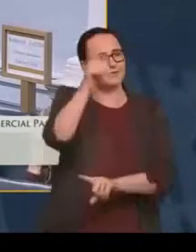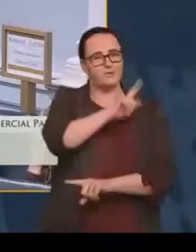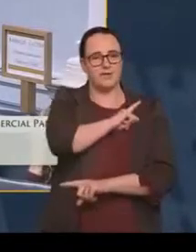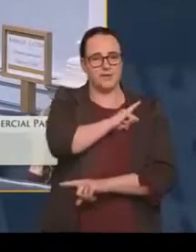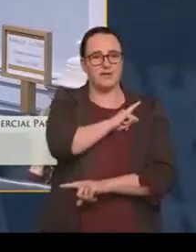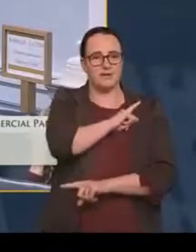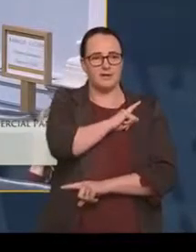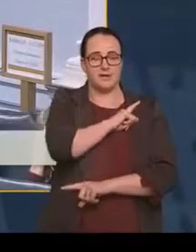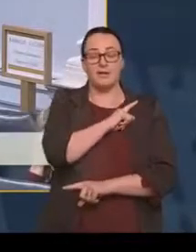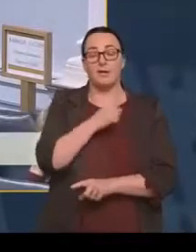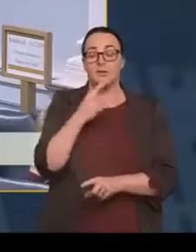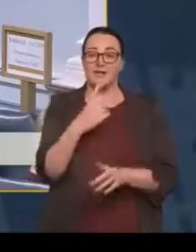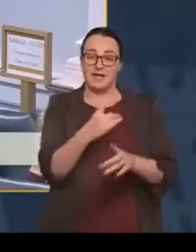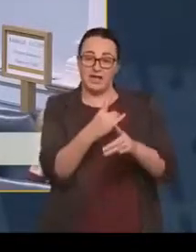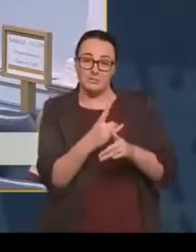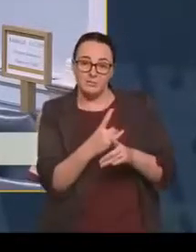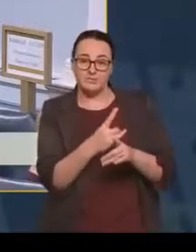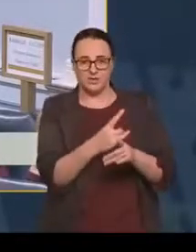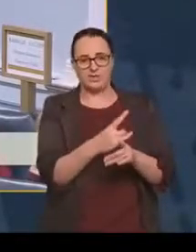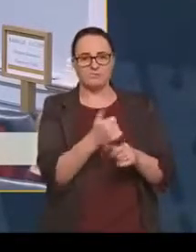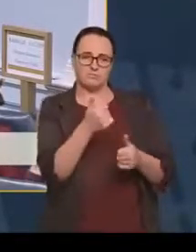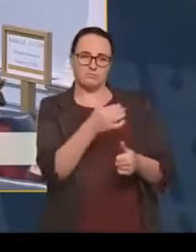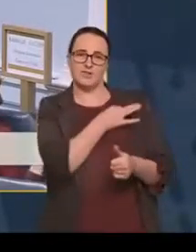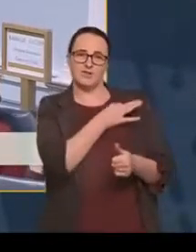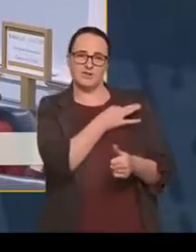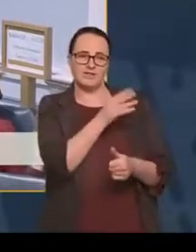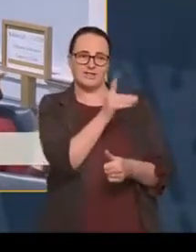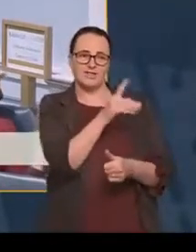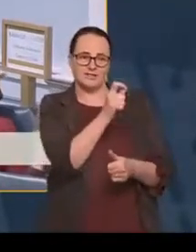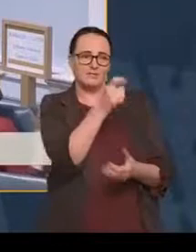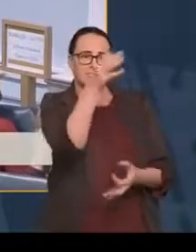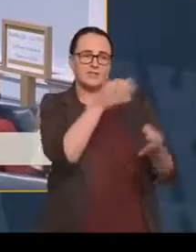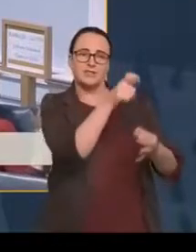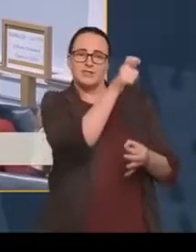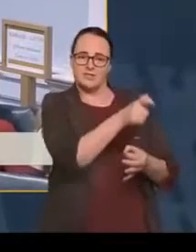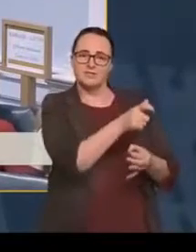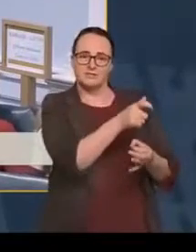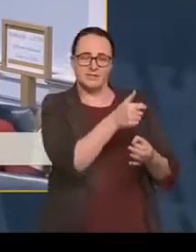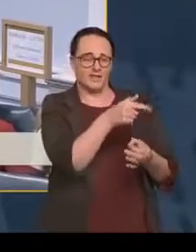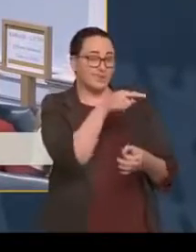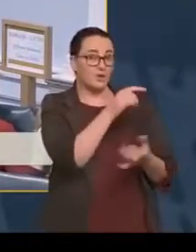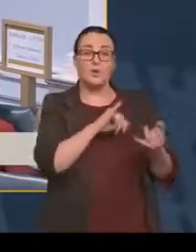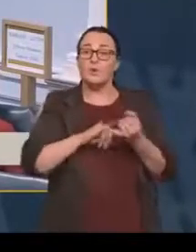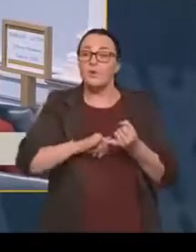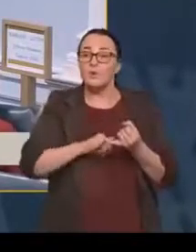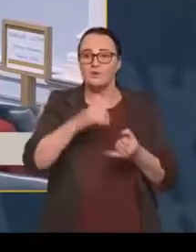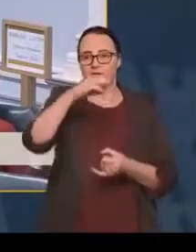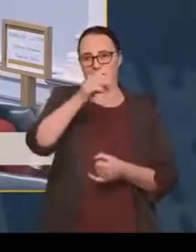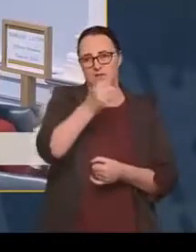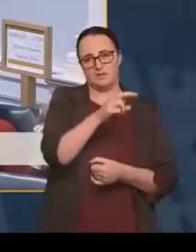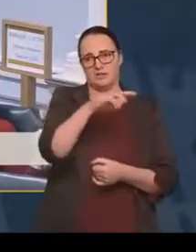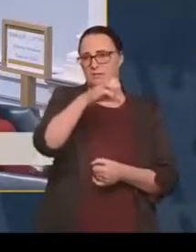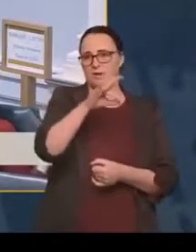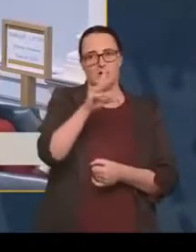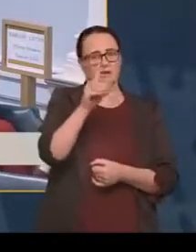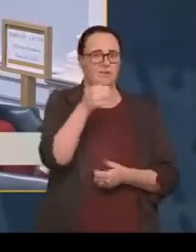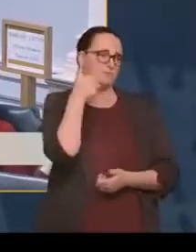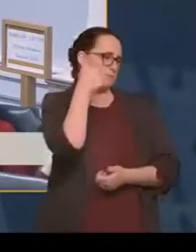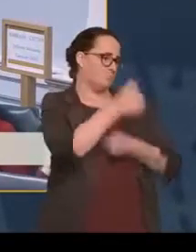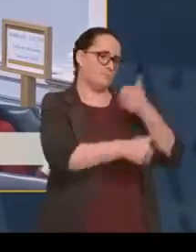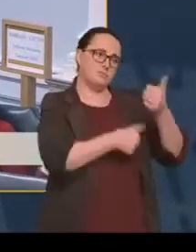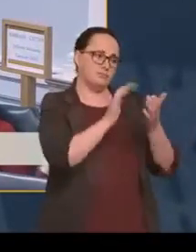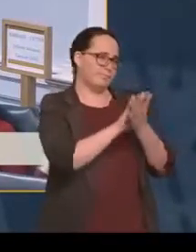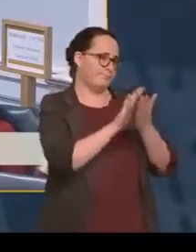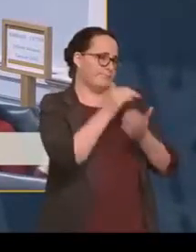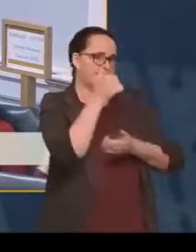win. It helps when you get a decent politician on your side, and that decent politician is Senator Mark Daly. I think he is to be